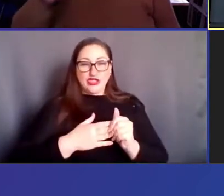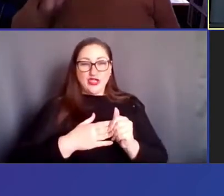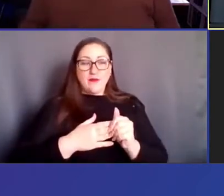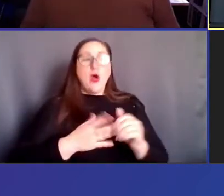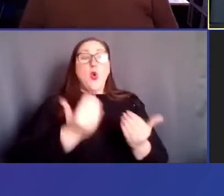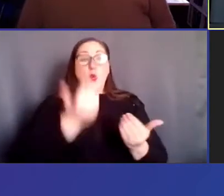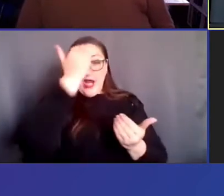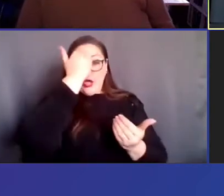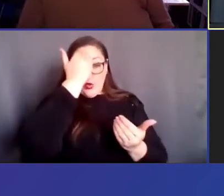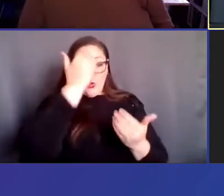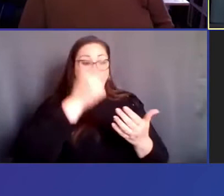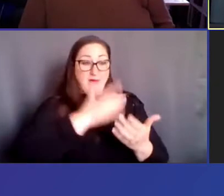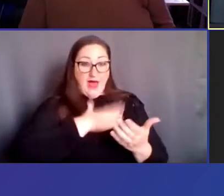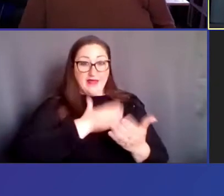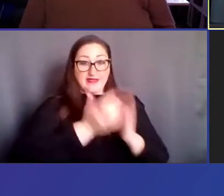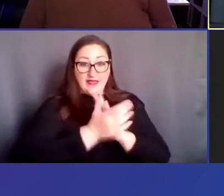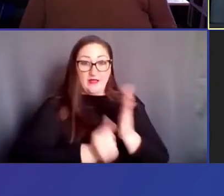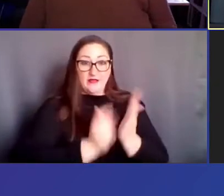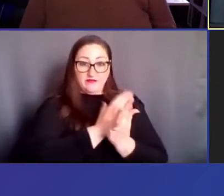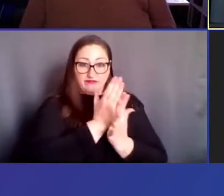my skills in this moment.